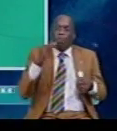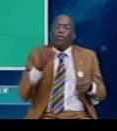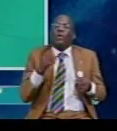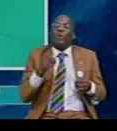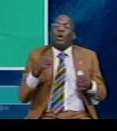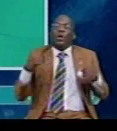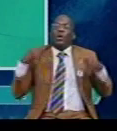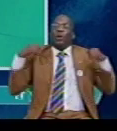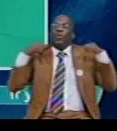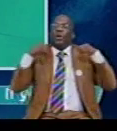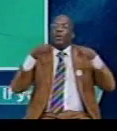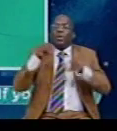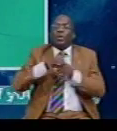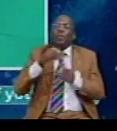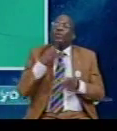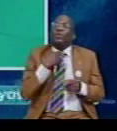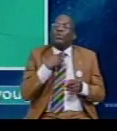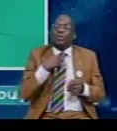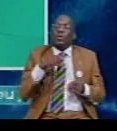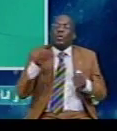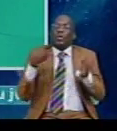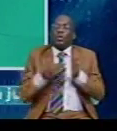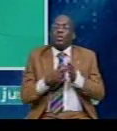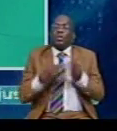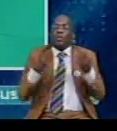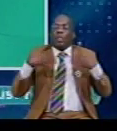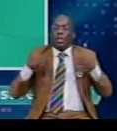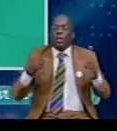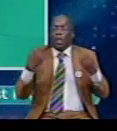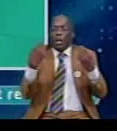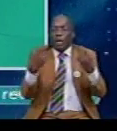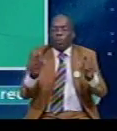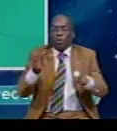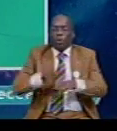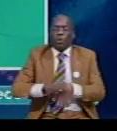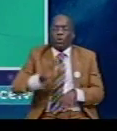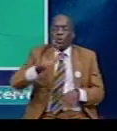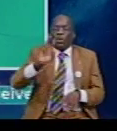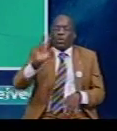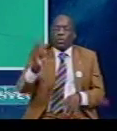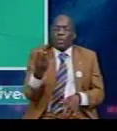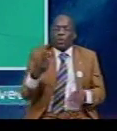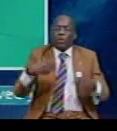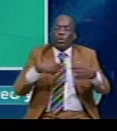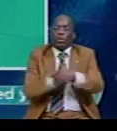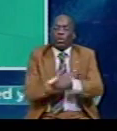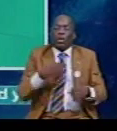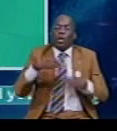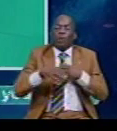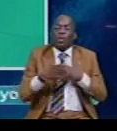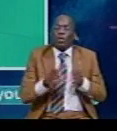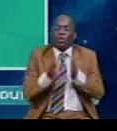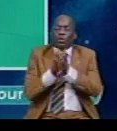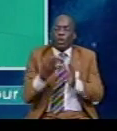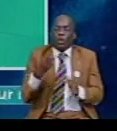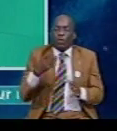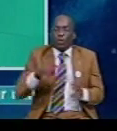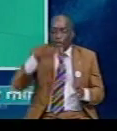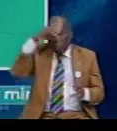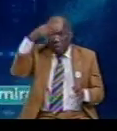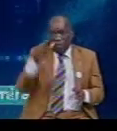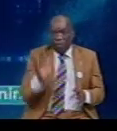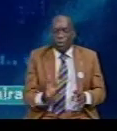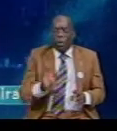healing occurred on the second day after the prayer of the man of God. Glory be to God. A miracle of salvation here from YouTube.